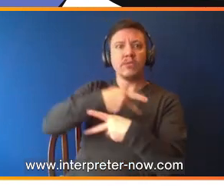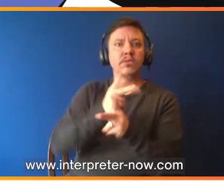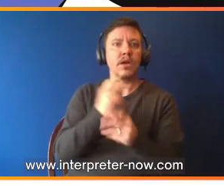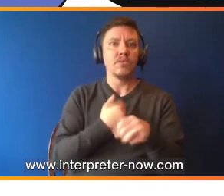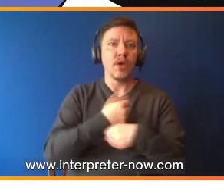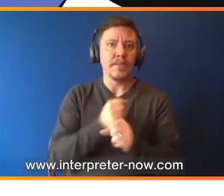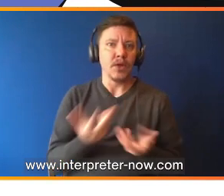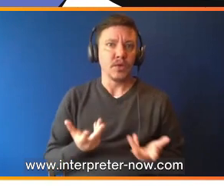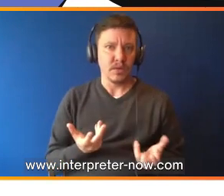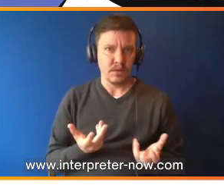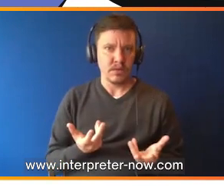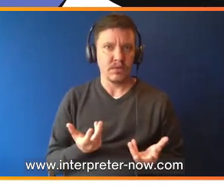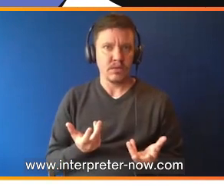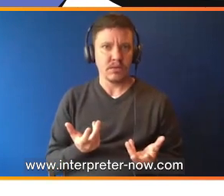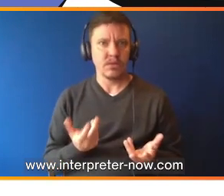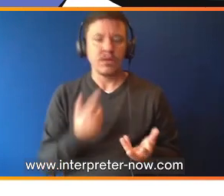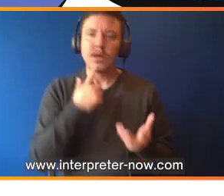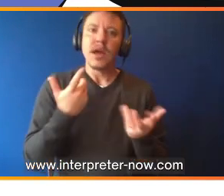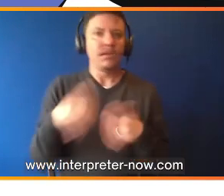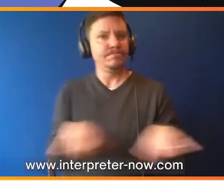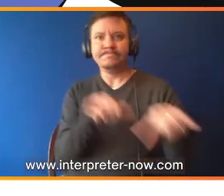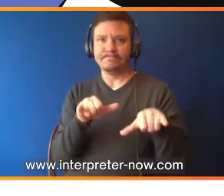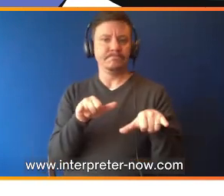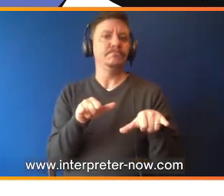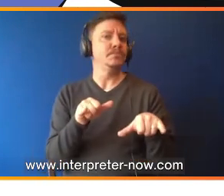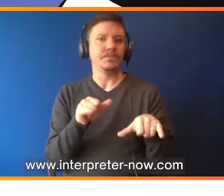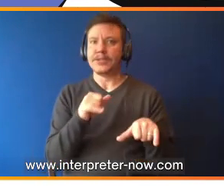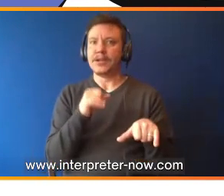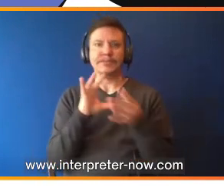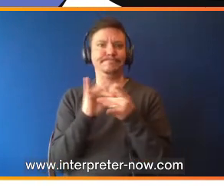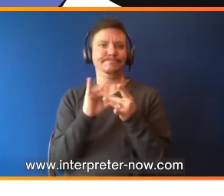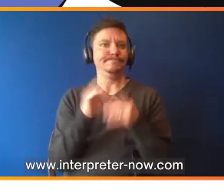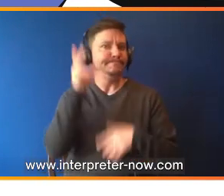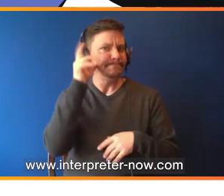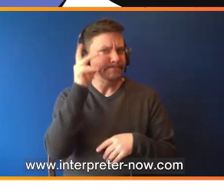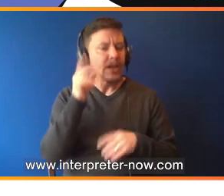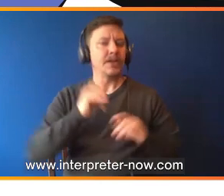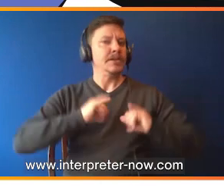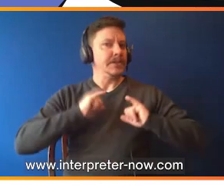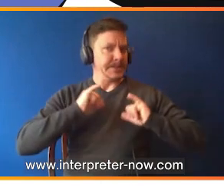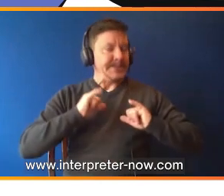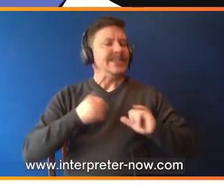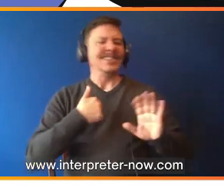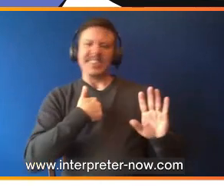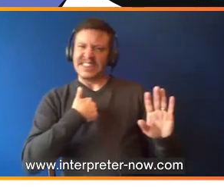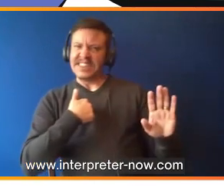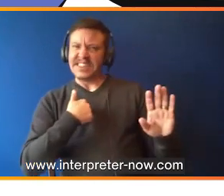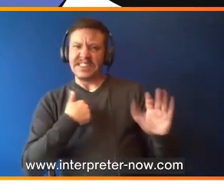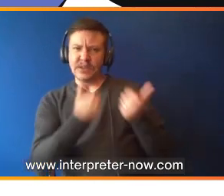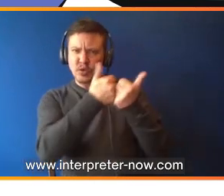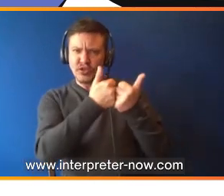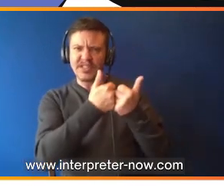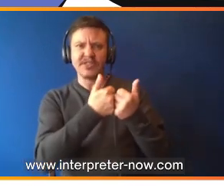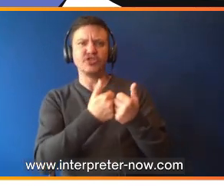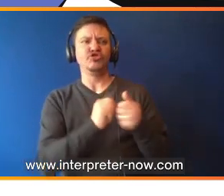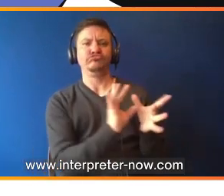tied to white supremacy, the cis heteropatriarchy, these larger systems are embedded in all aspects of